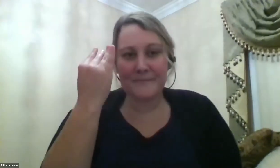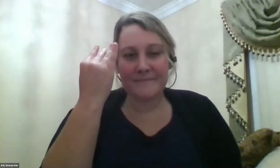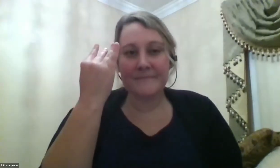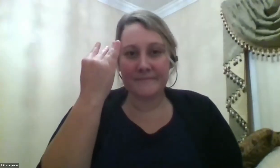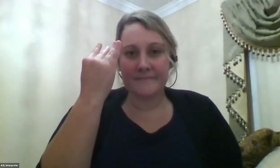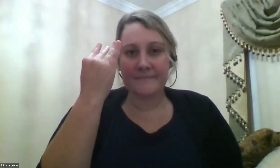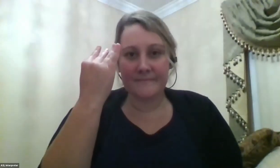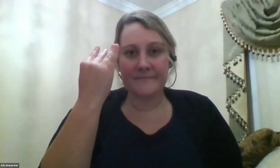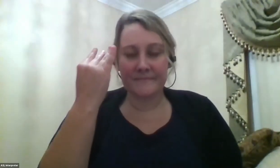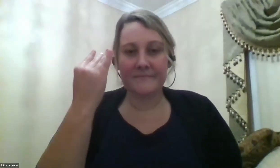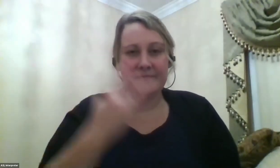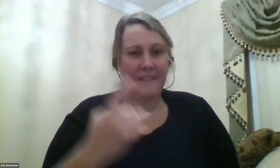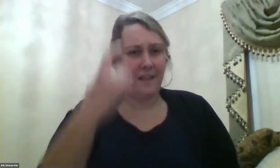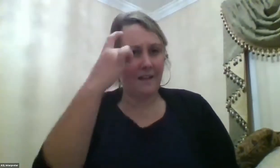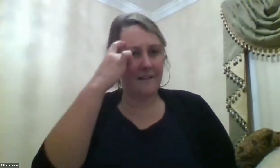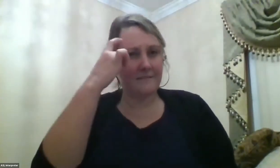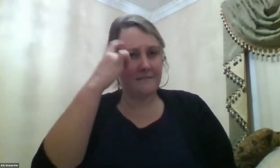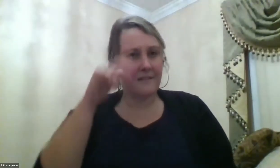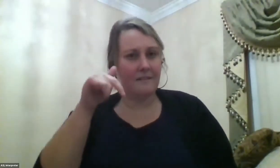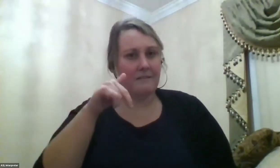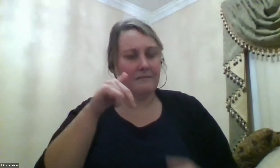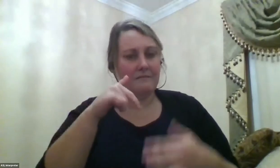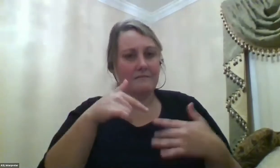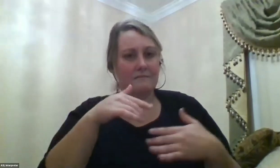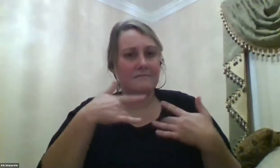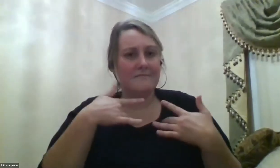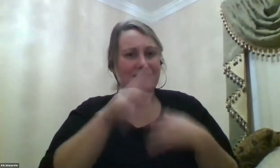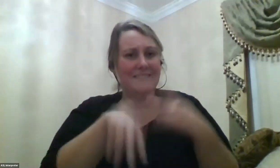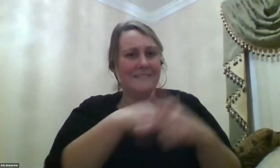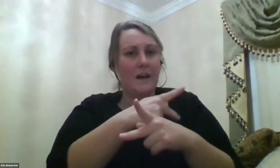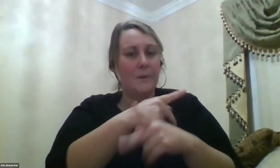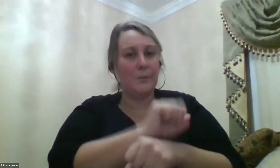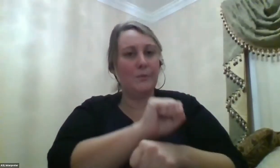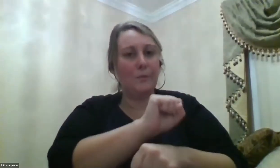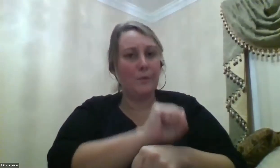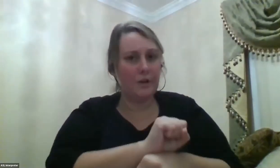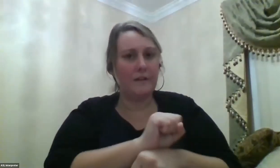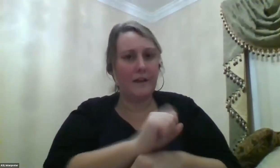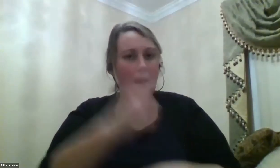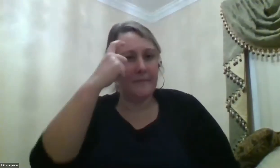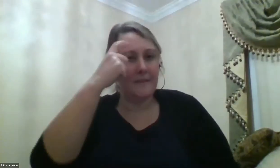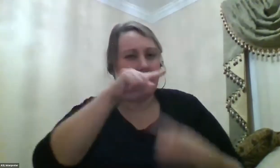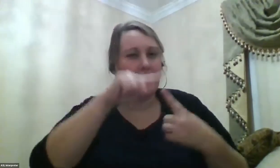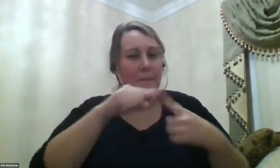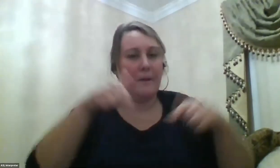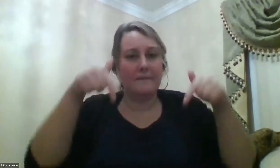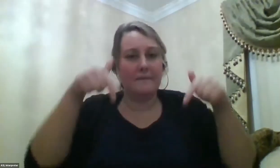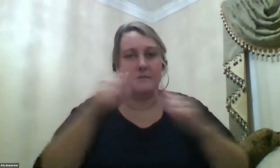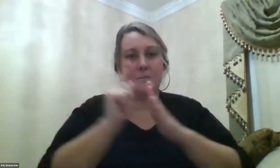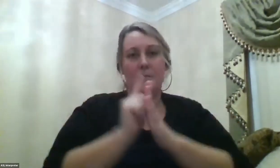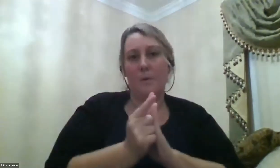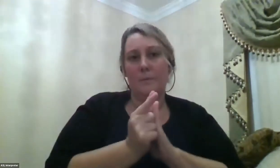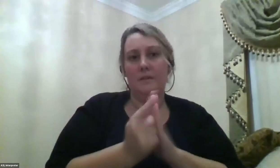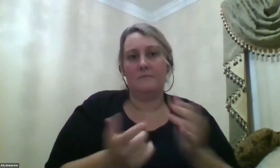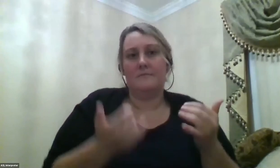about as something that's about this moment and this time. So, um, that could be about the actual quality of a flyer